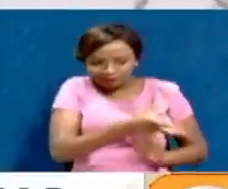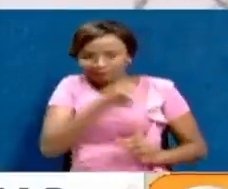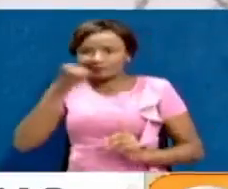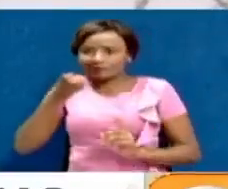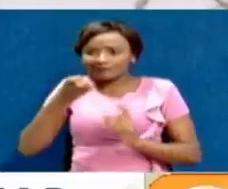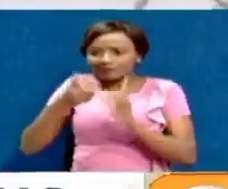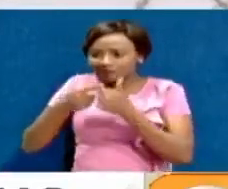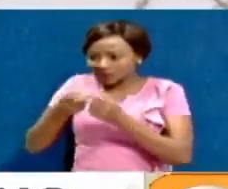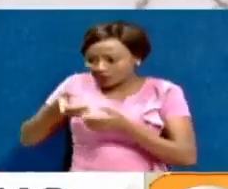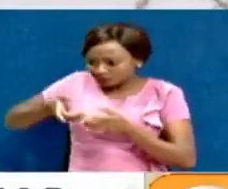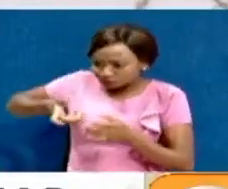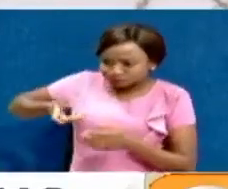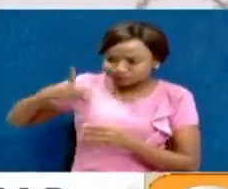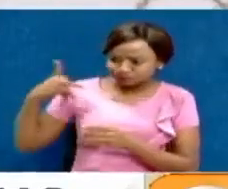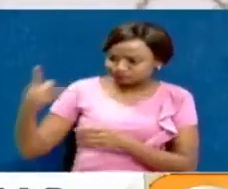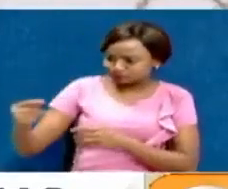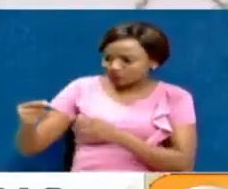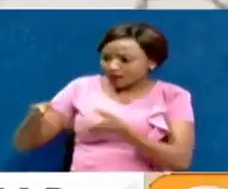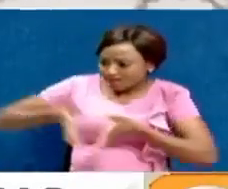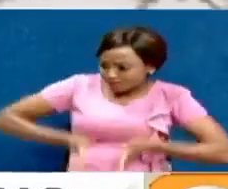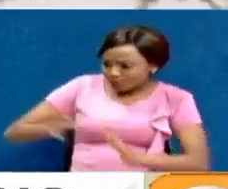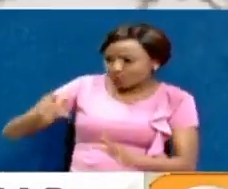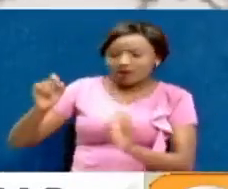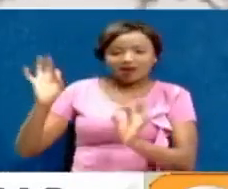biorescue of these endangered species, I think